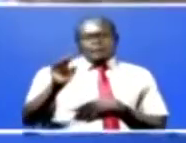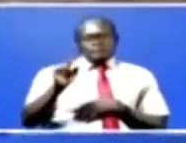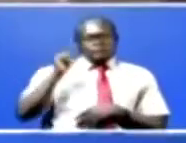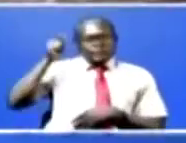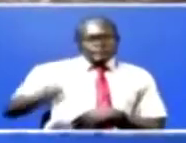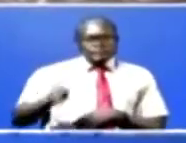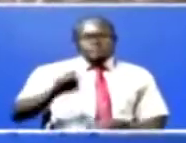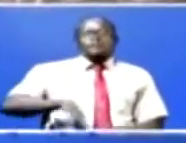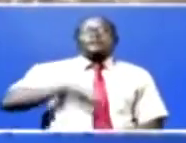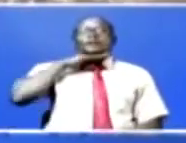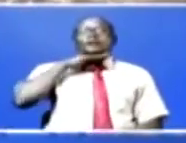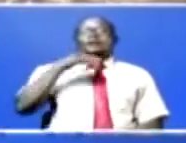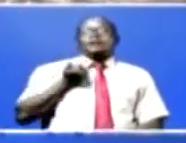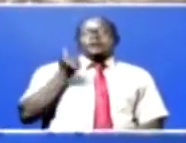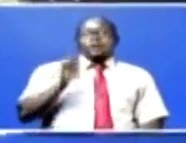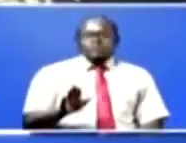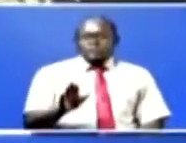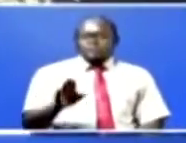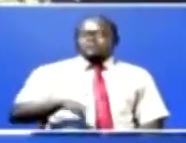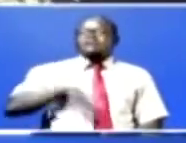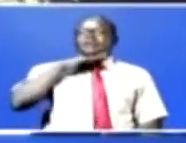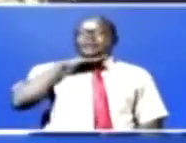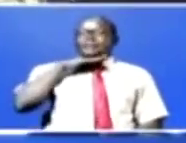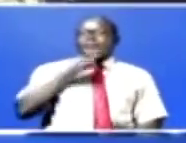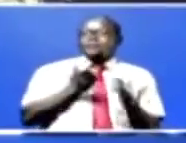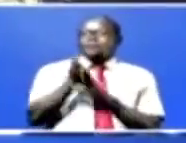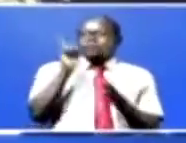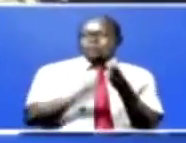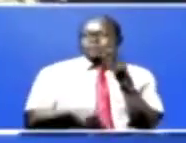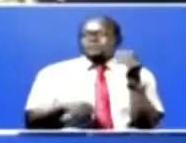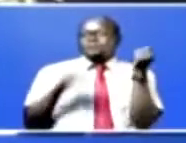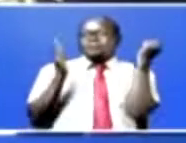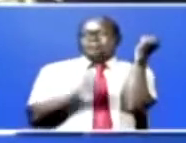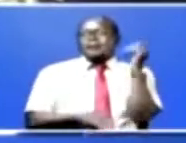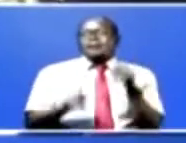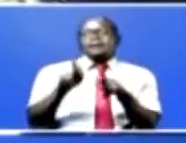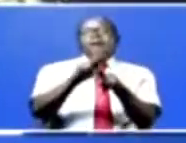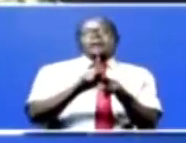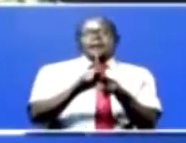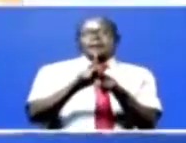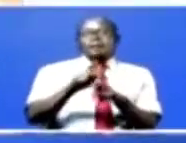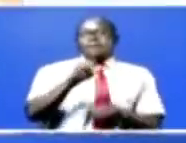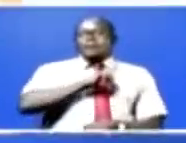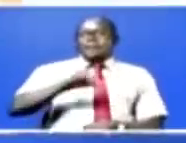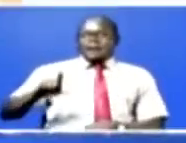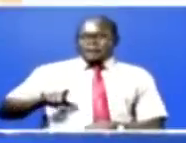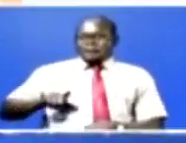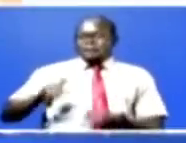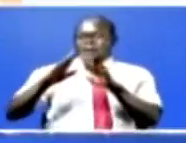on their departed daughter, whom they feel her death was as a result of negligence on the part of the landlady.